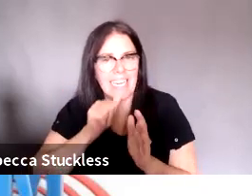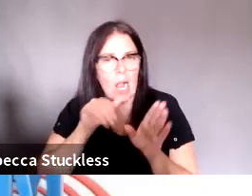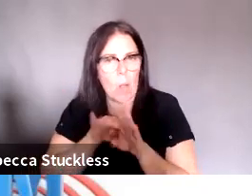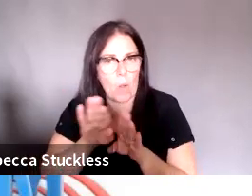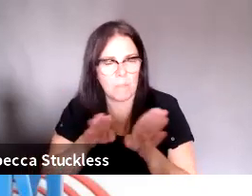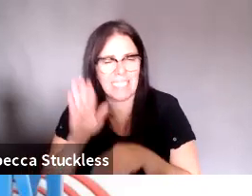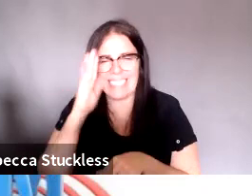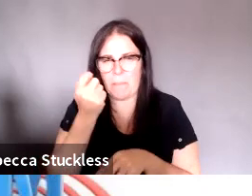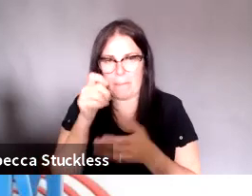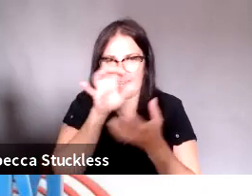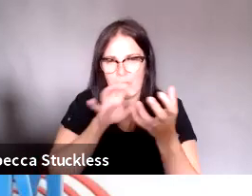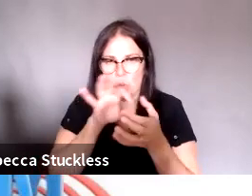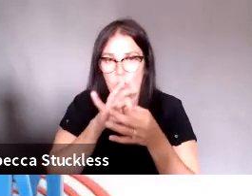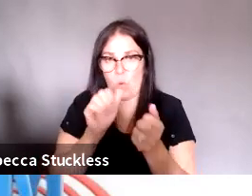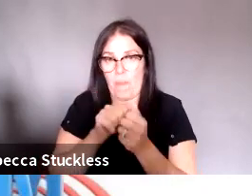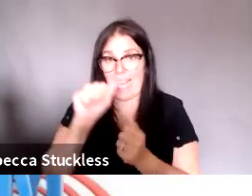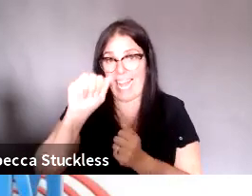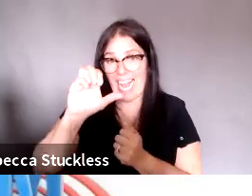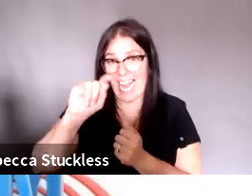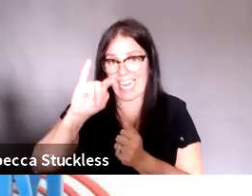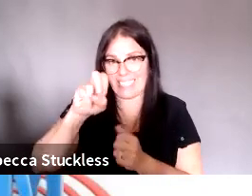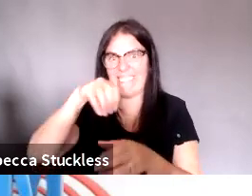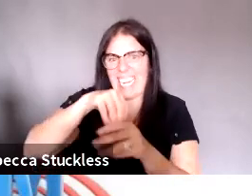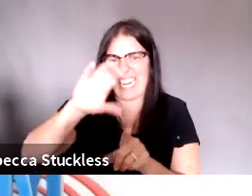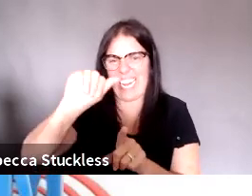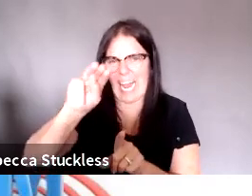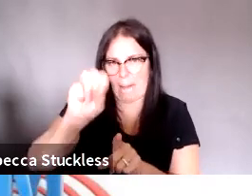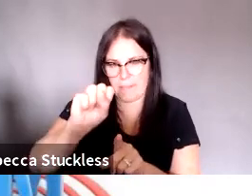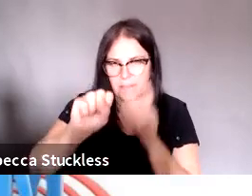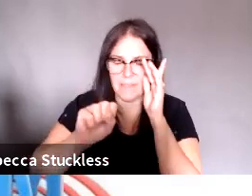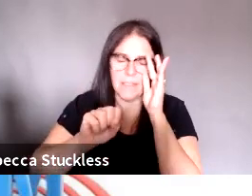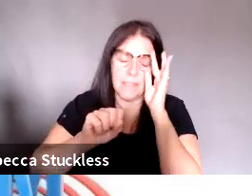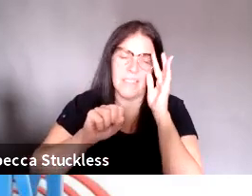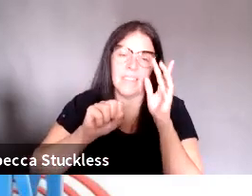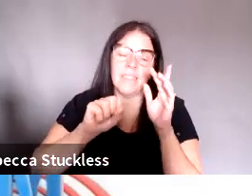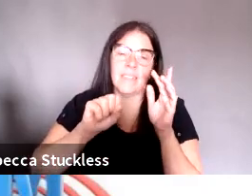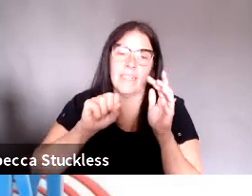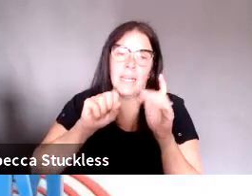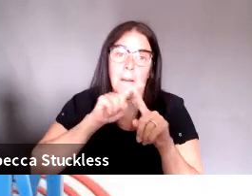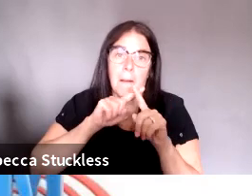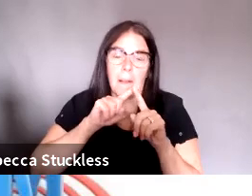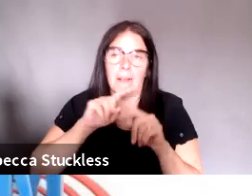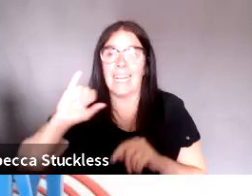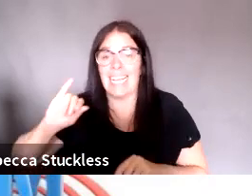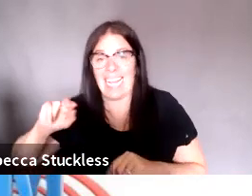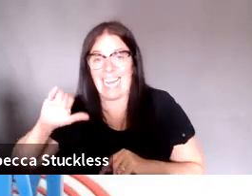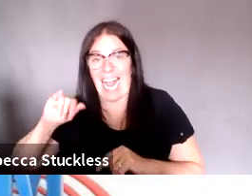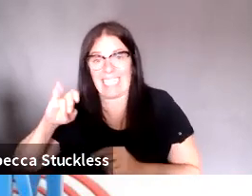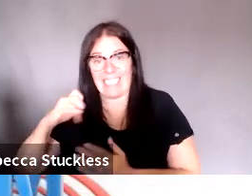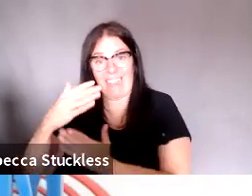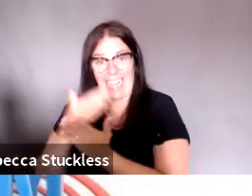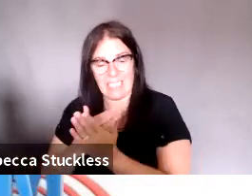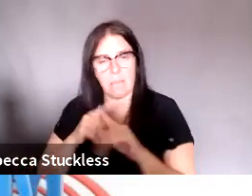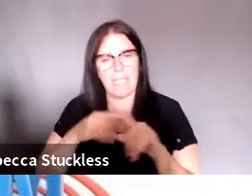confusion about the active status in CaMS. So their file is active, but if they're on the inactive list, it just means